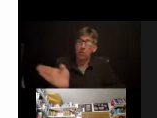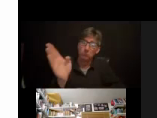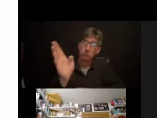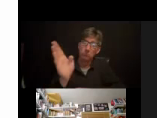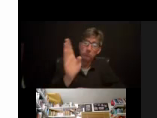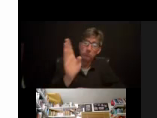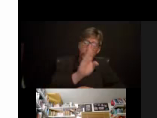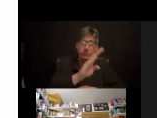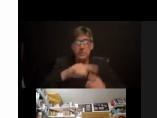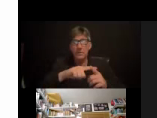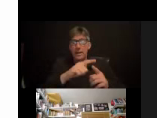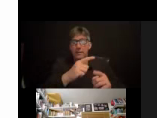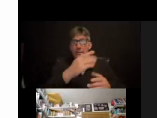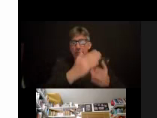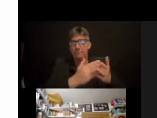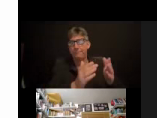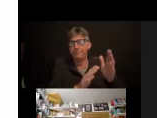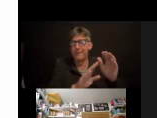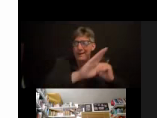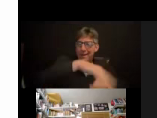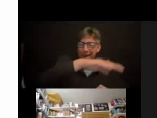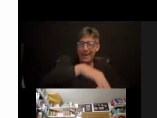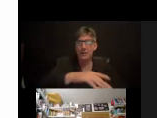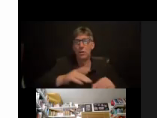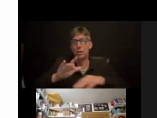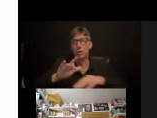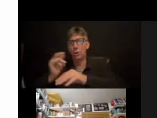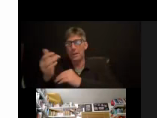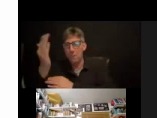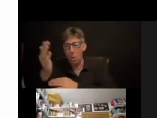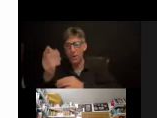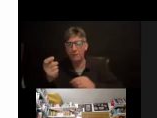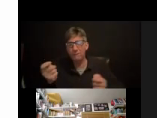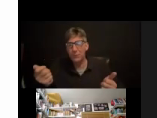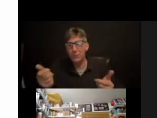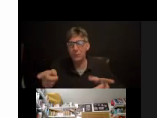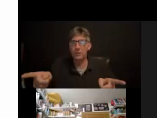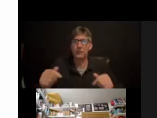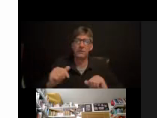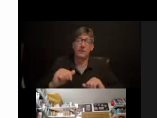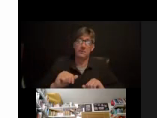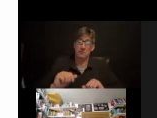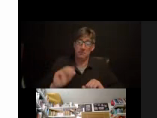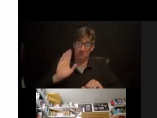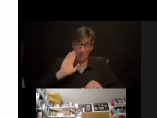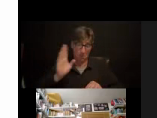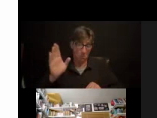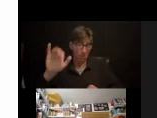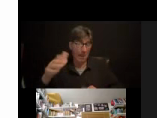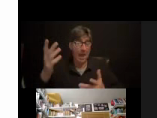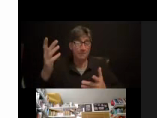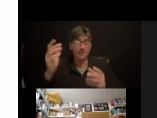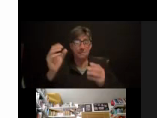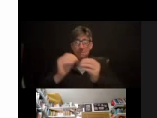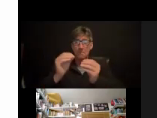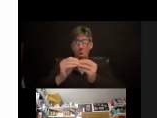fringe service periods for early morning, late night, whether that would be more